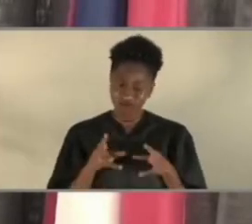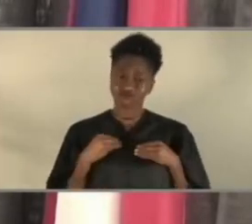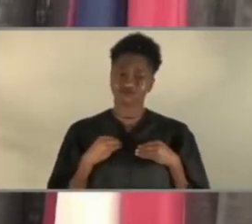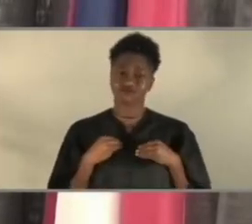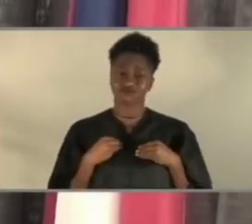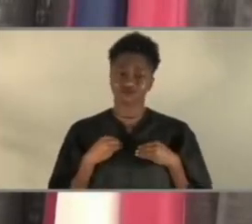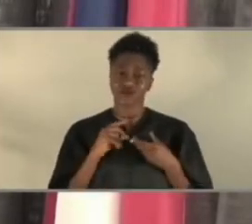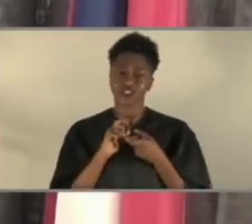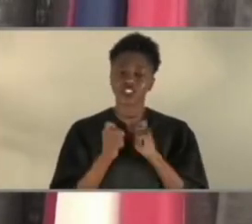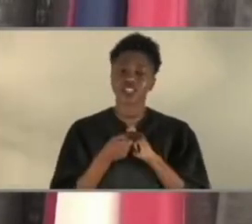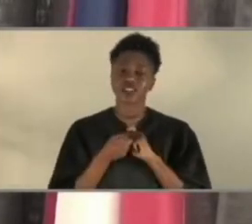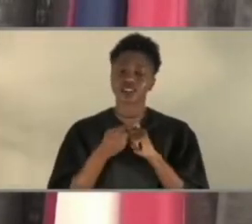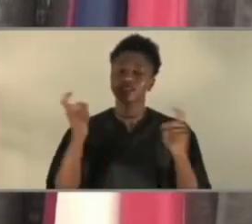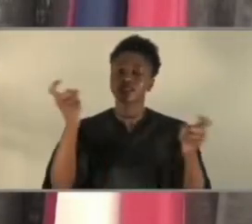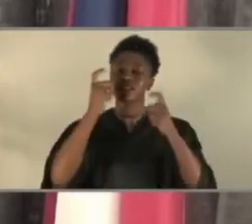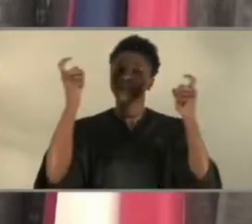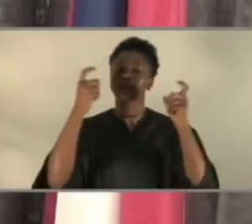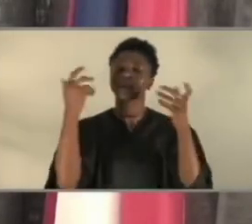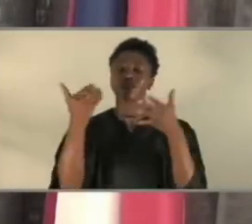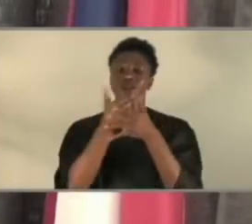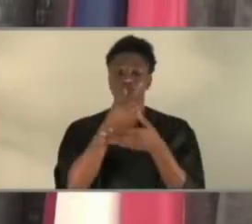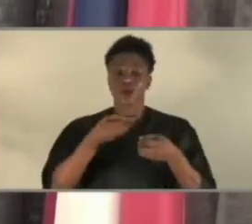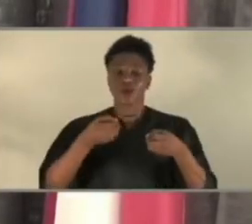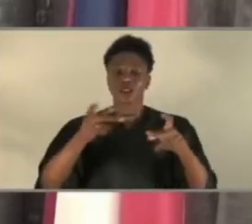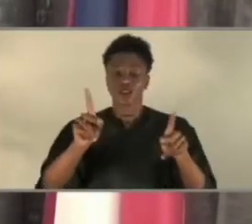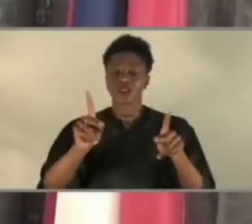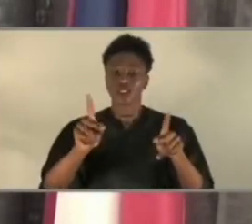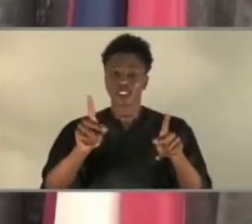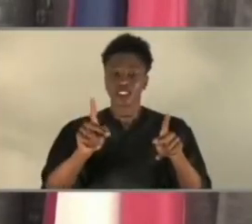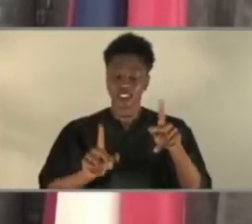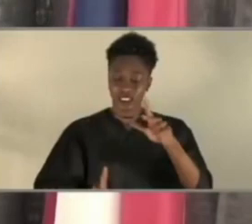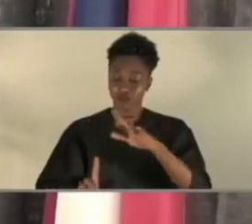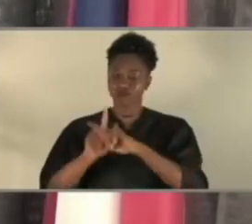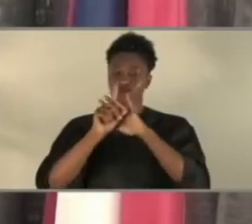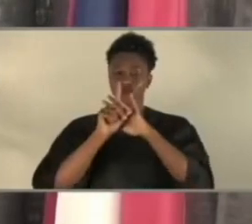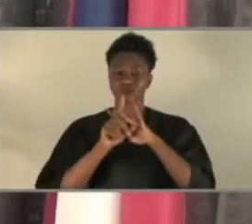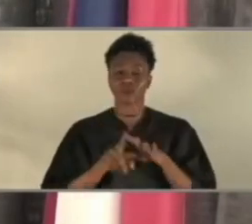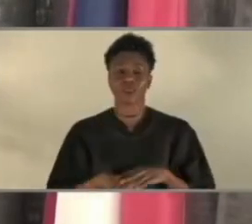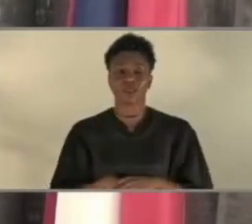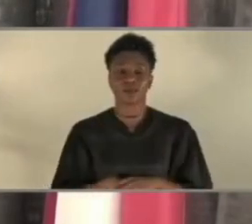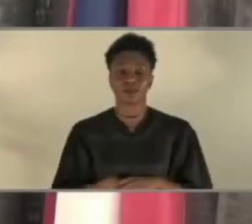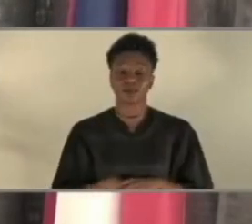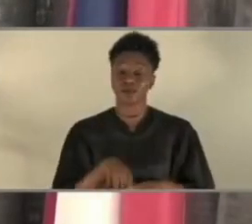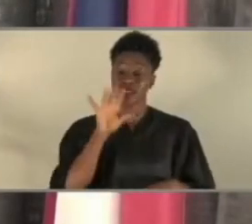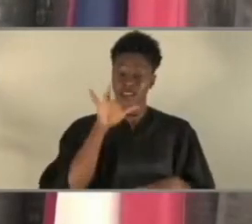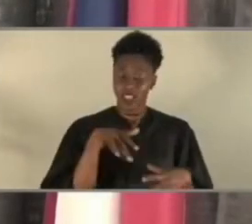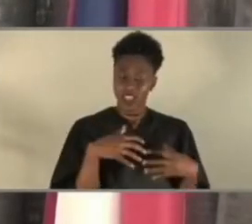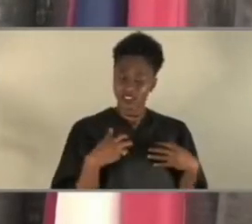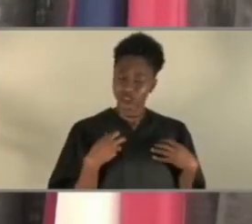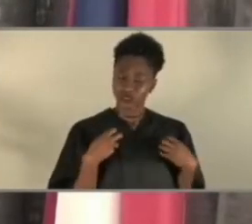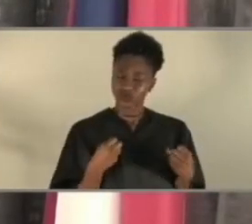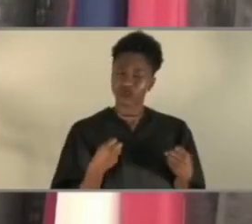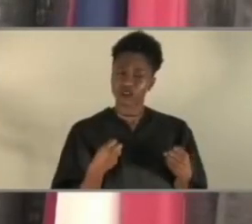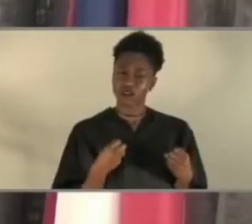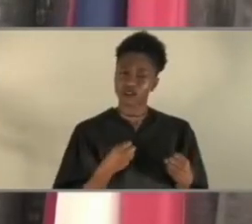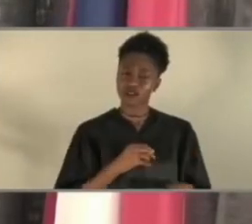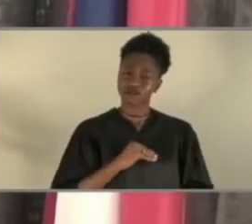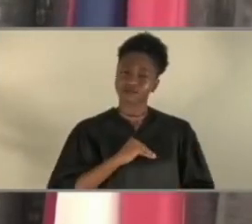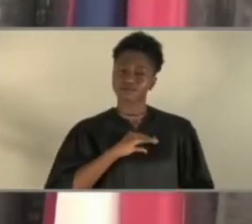and celebrate the new opportunities that come along with it. That strong,